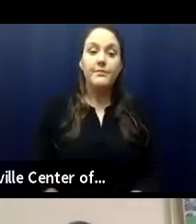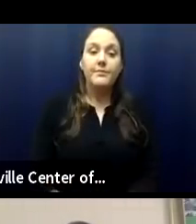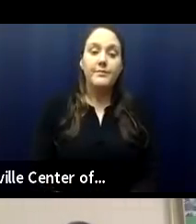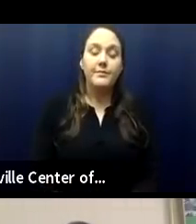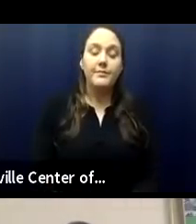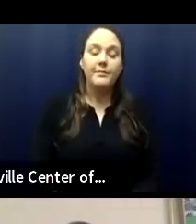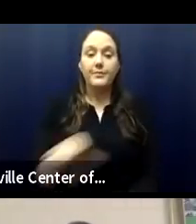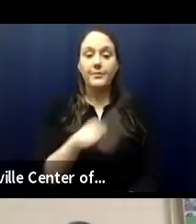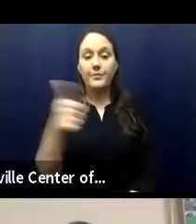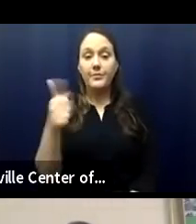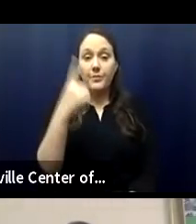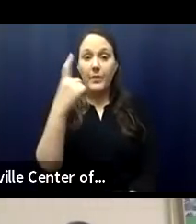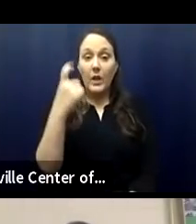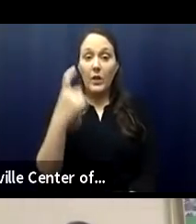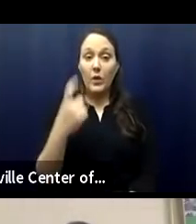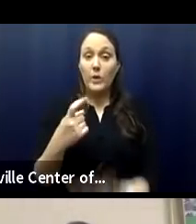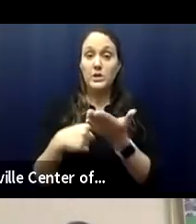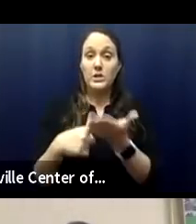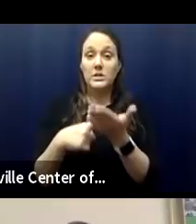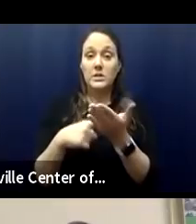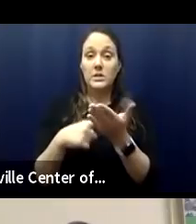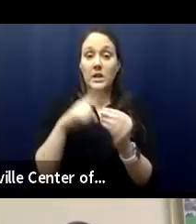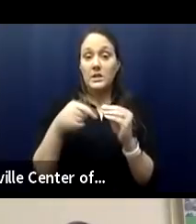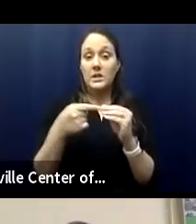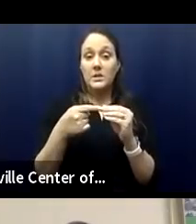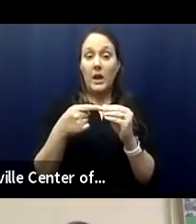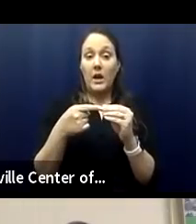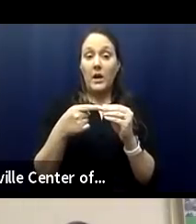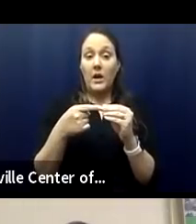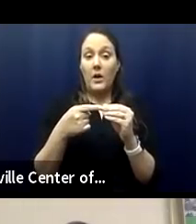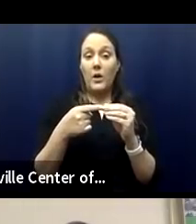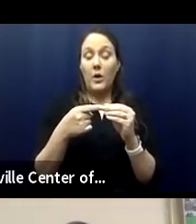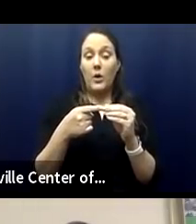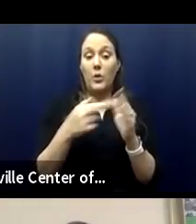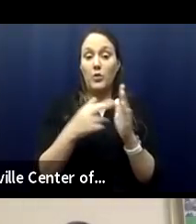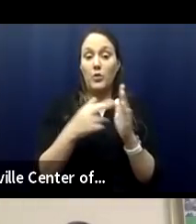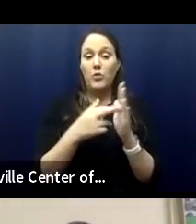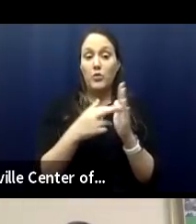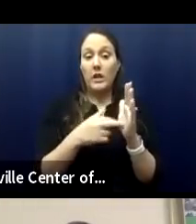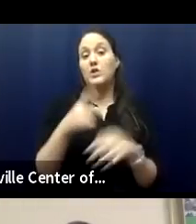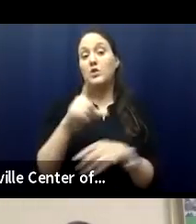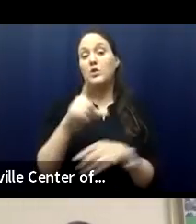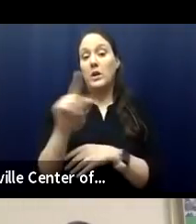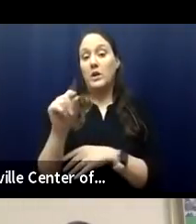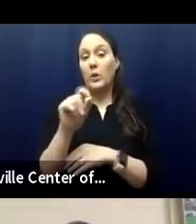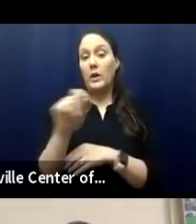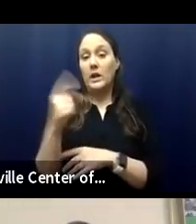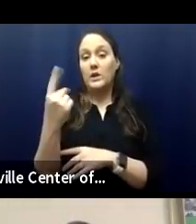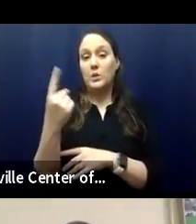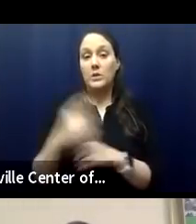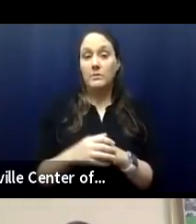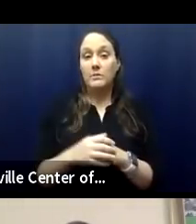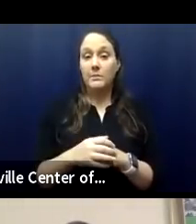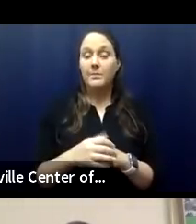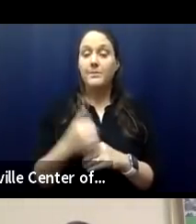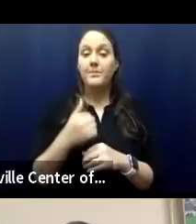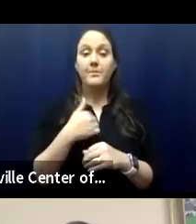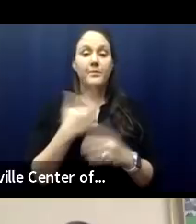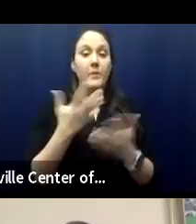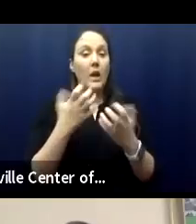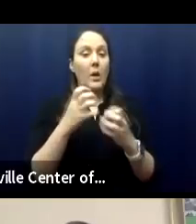Any other questions or discussions about Regulation 2020-1? I'd just like to give a word